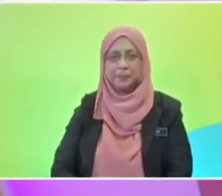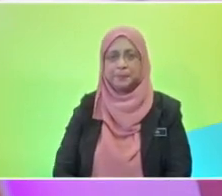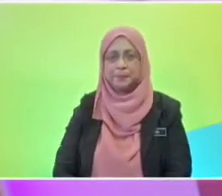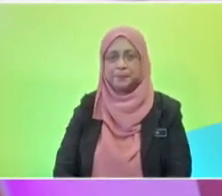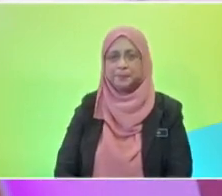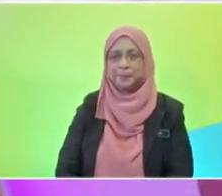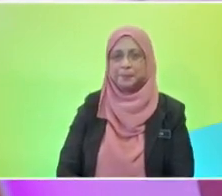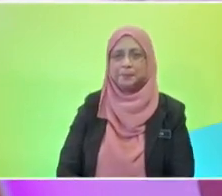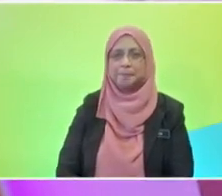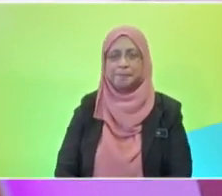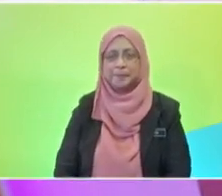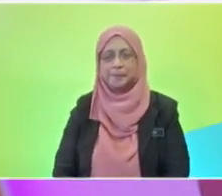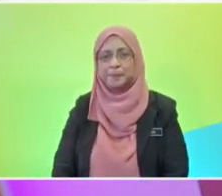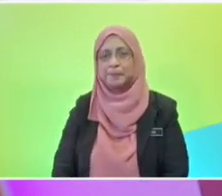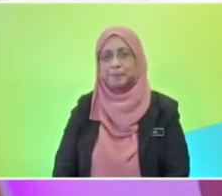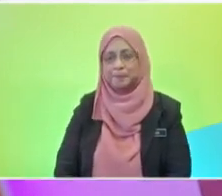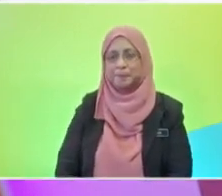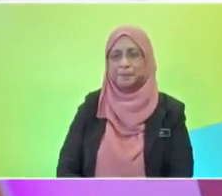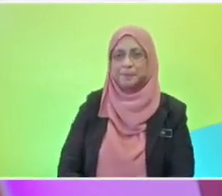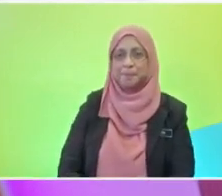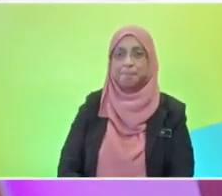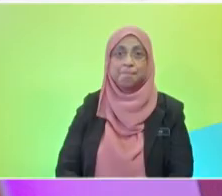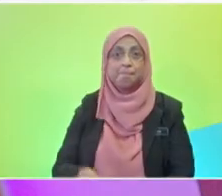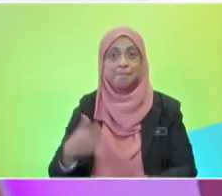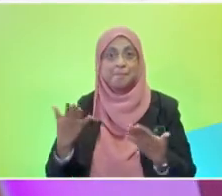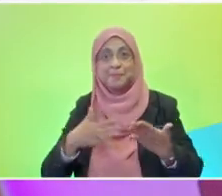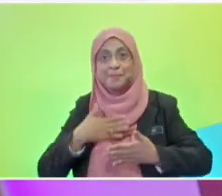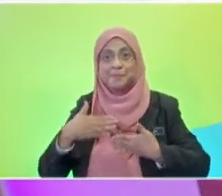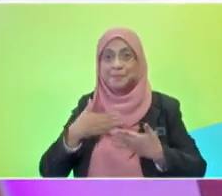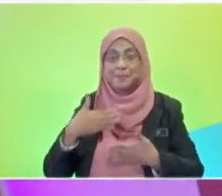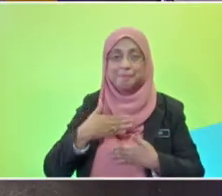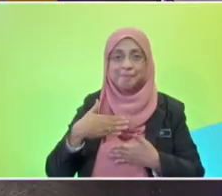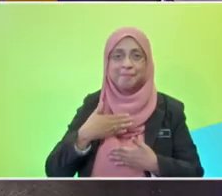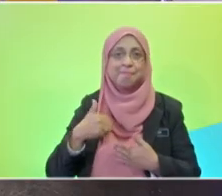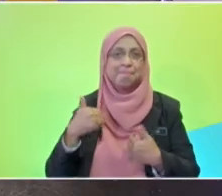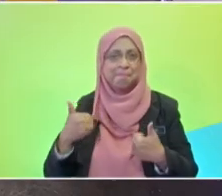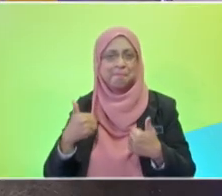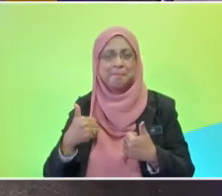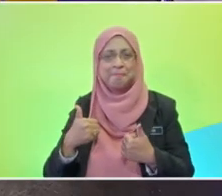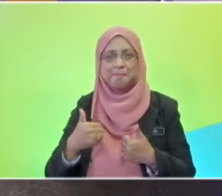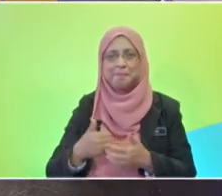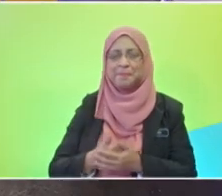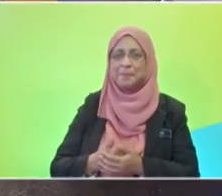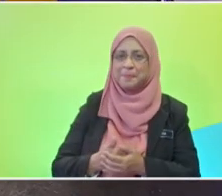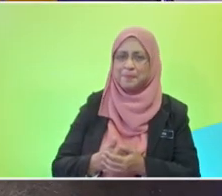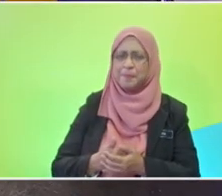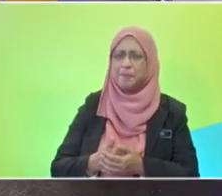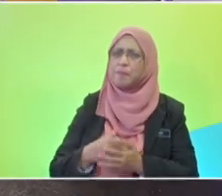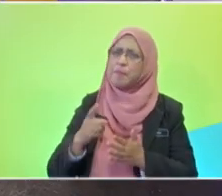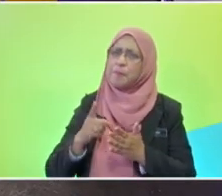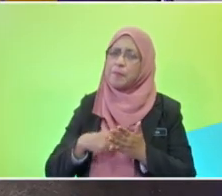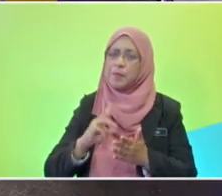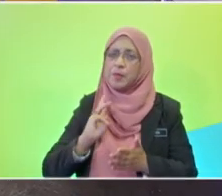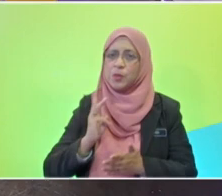all the empty spaces. Yes. Are you having fun? I'm having a lot of fun. Teacher, what is the meaning? Why do